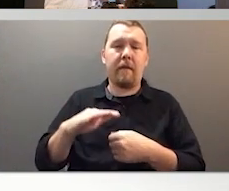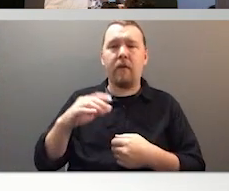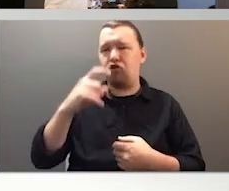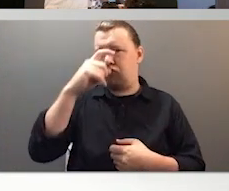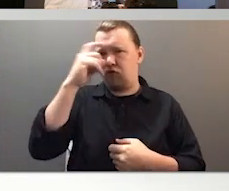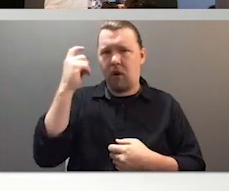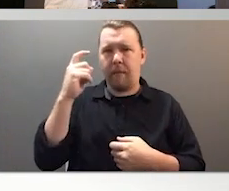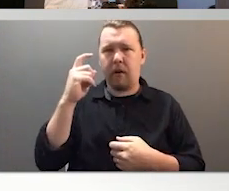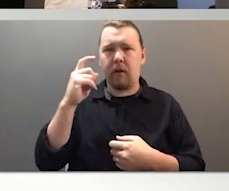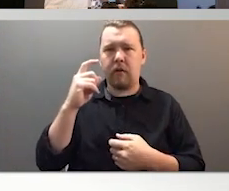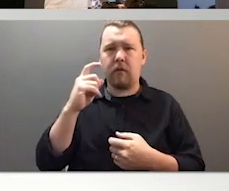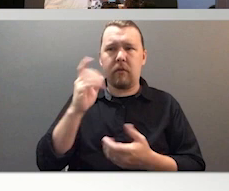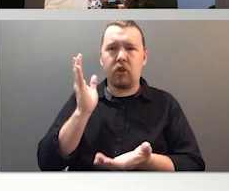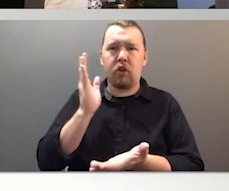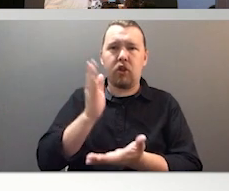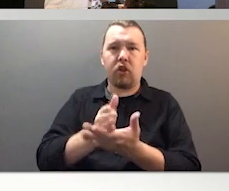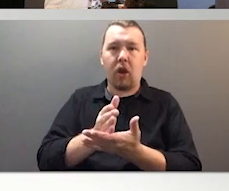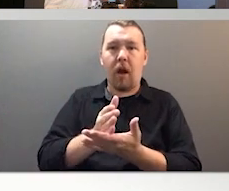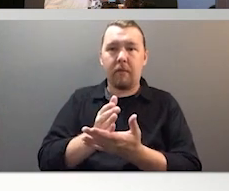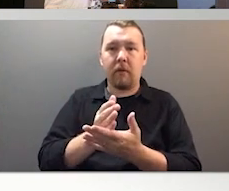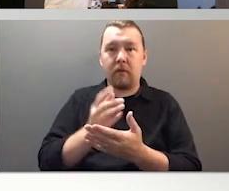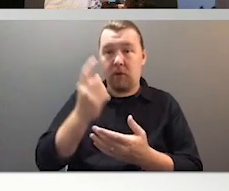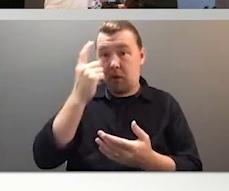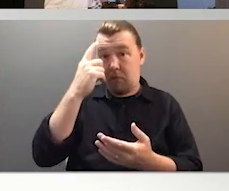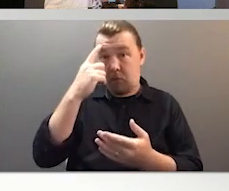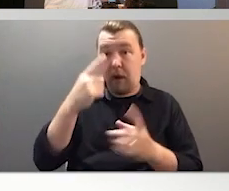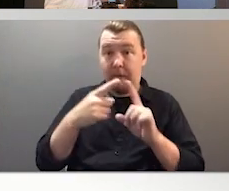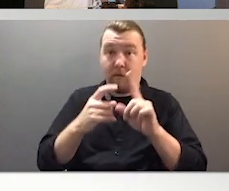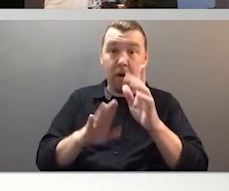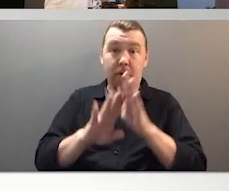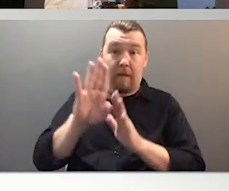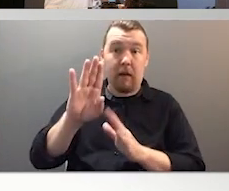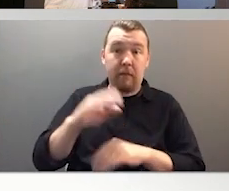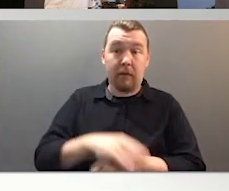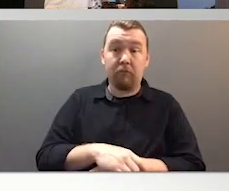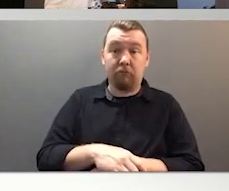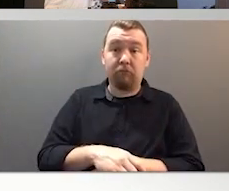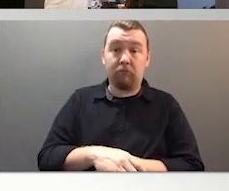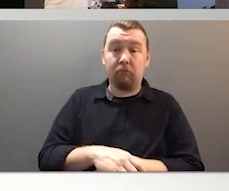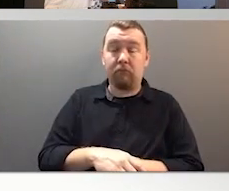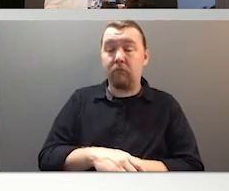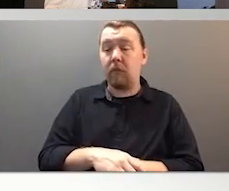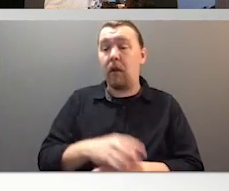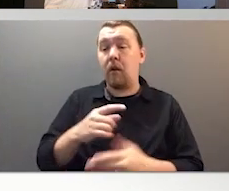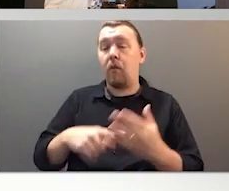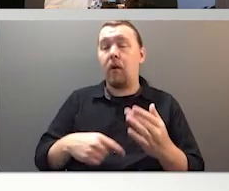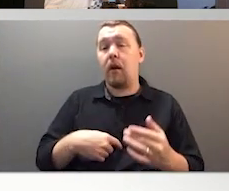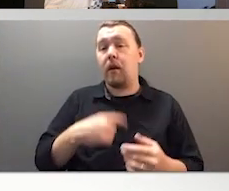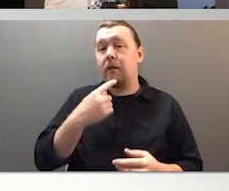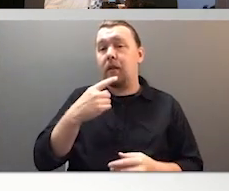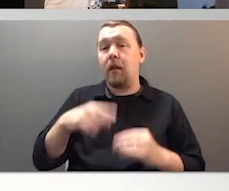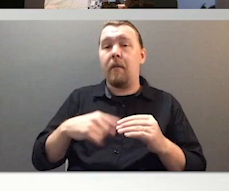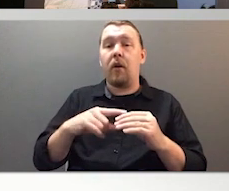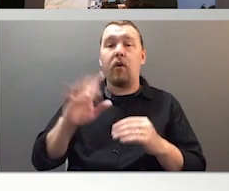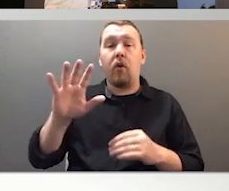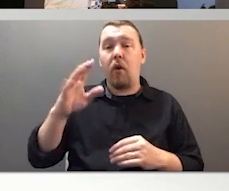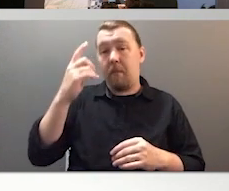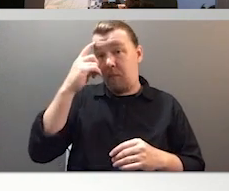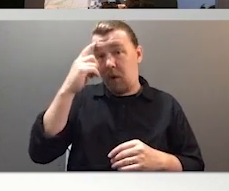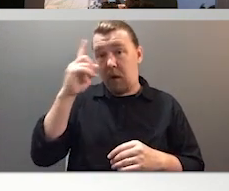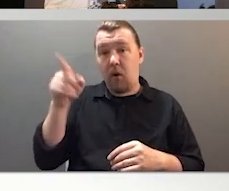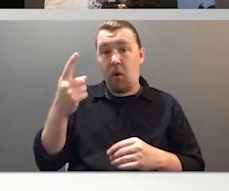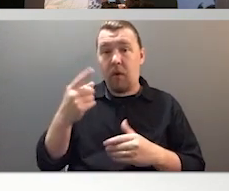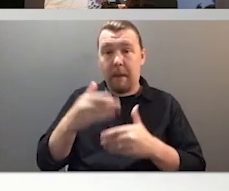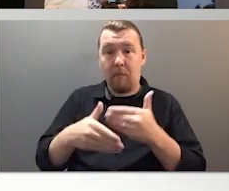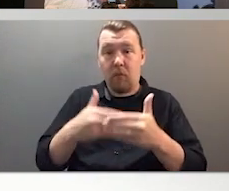from developing. And what I was saying about your brain only processing things